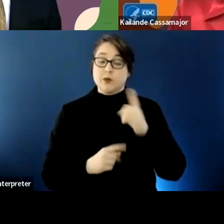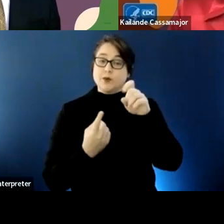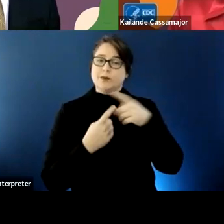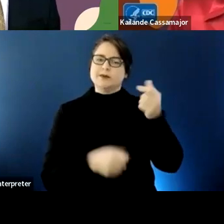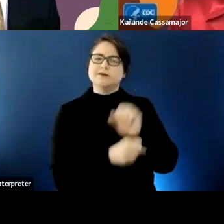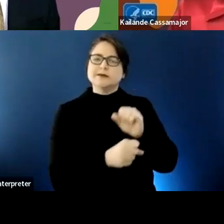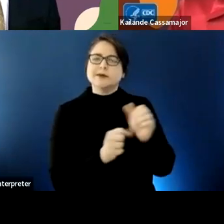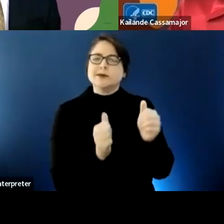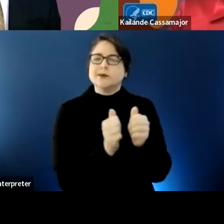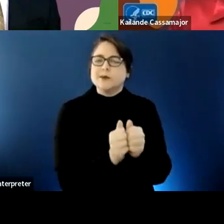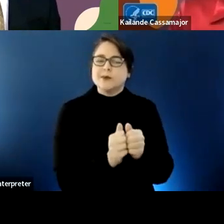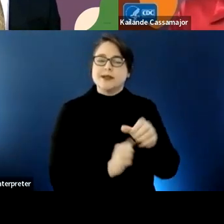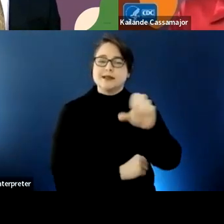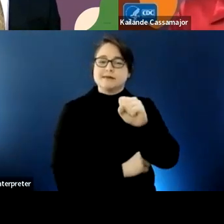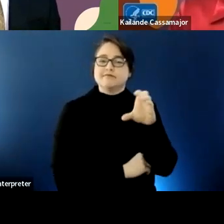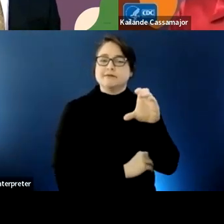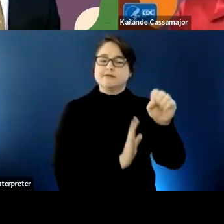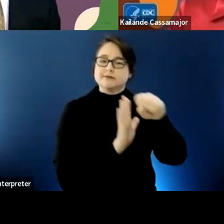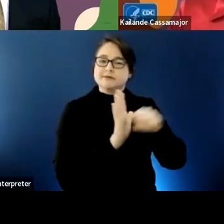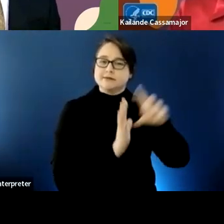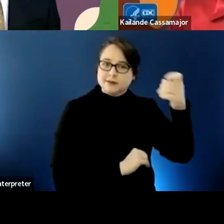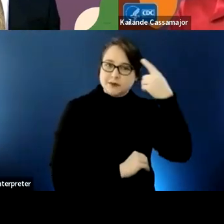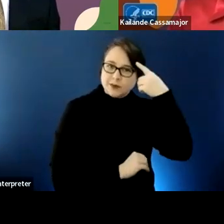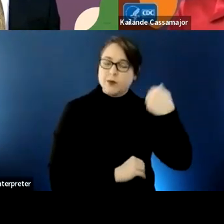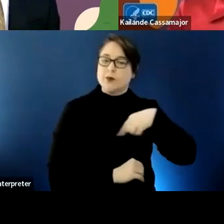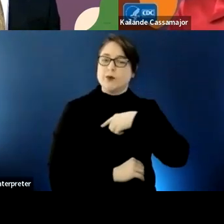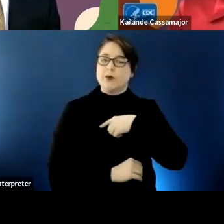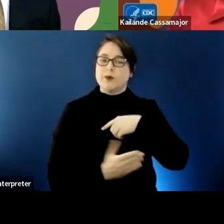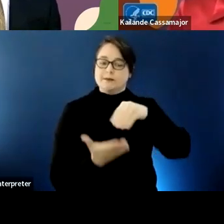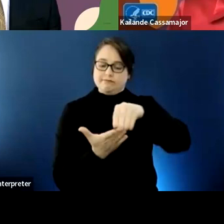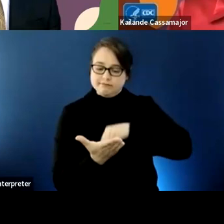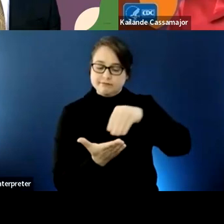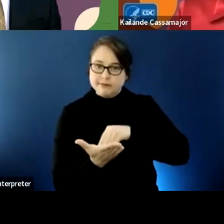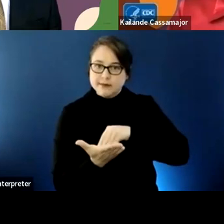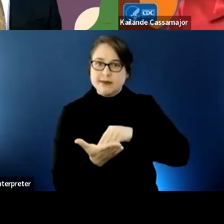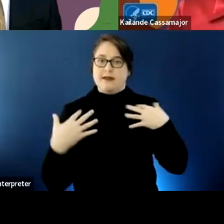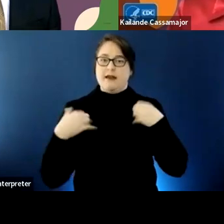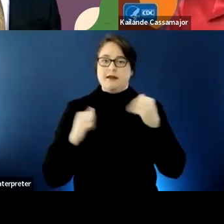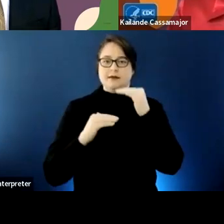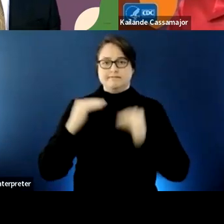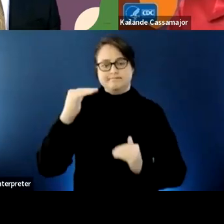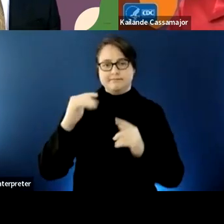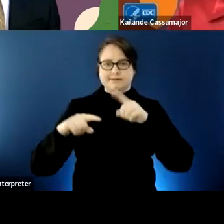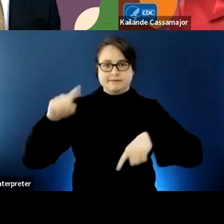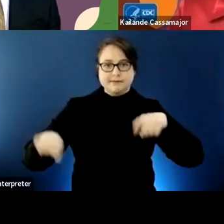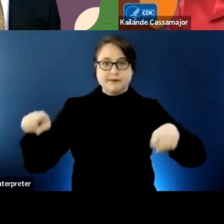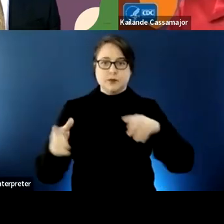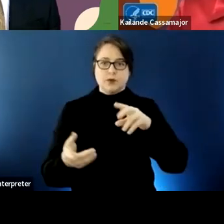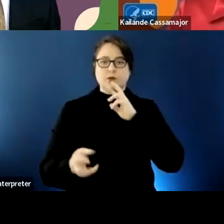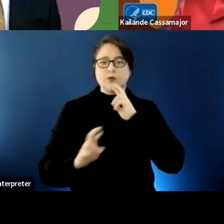did issue a health disparities report too, actually. And this really, I think, helped